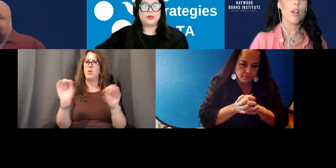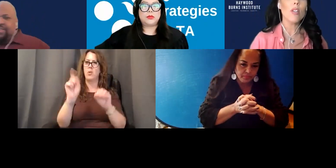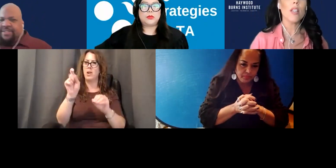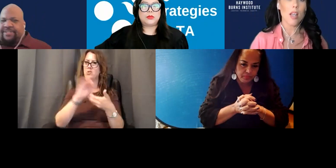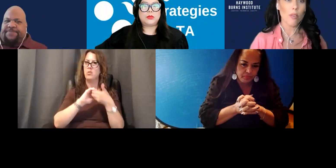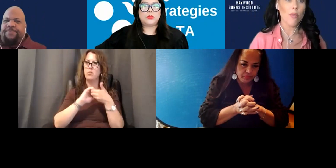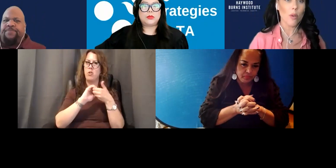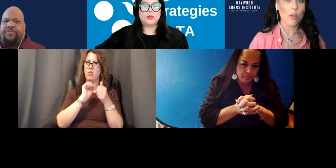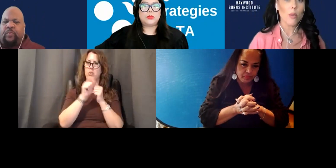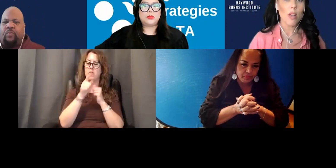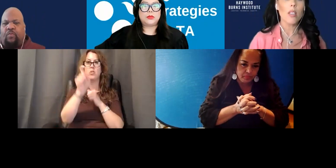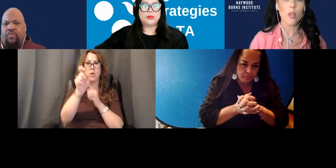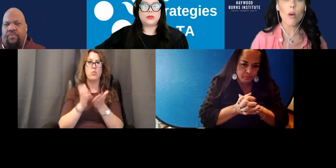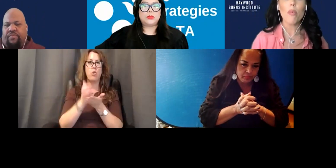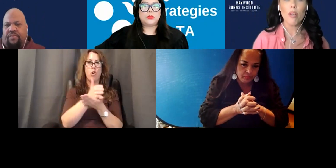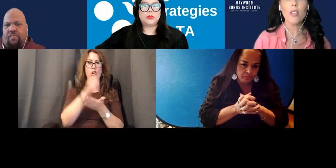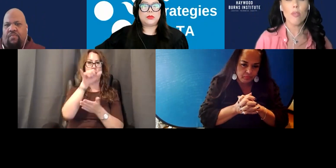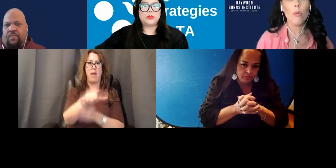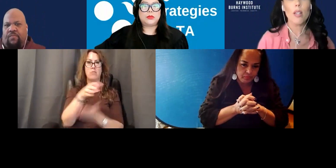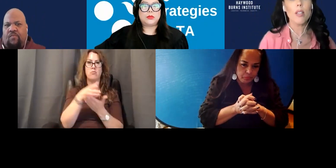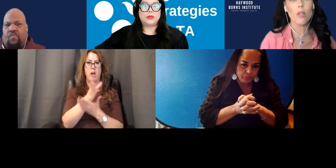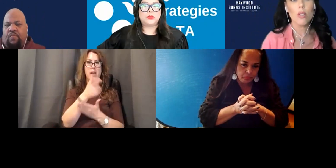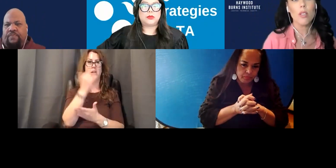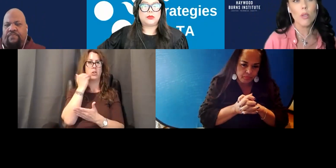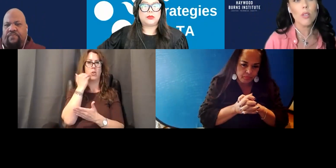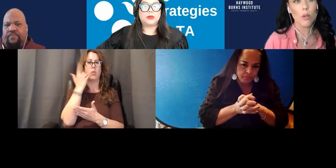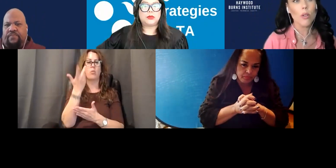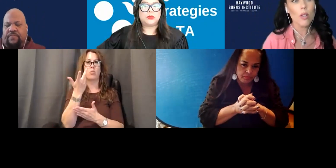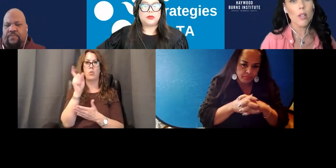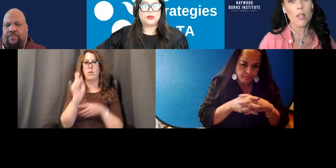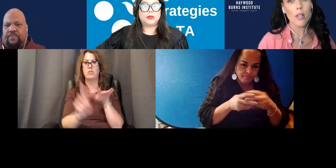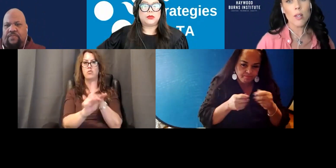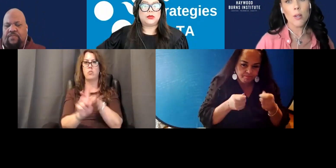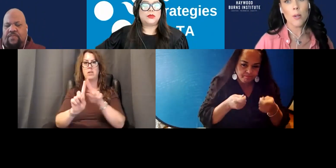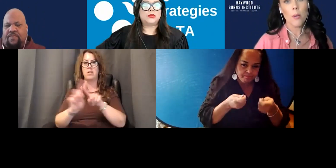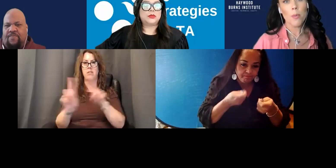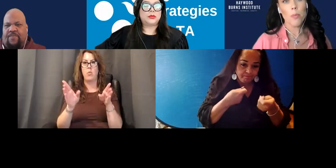have to earn that from folks, and we got to show up in very different ways in order to do so.